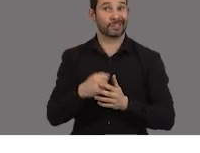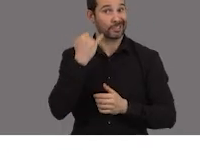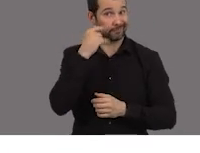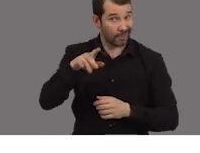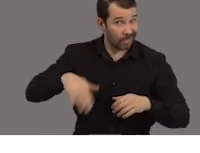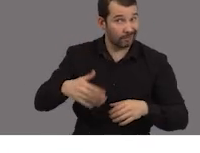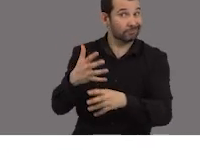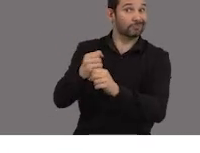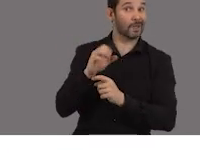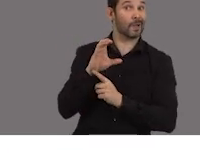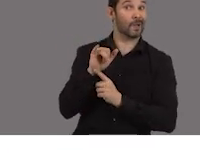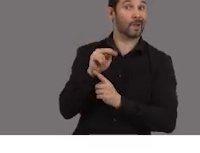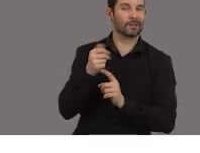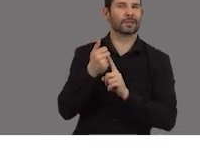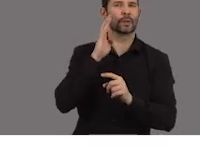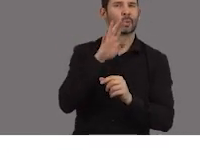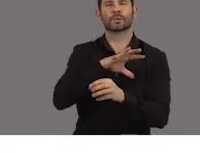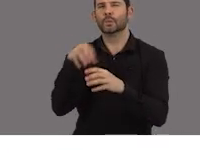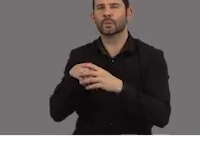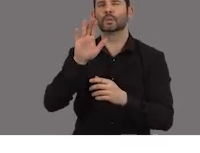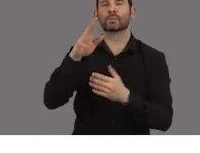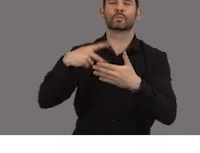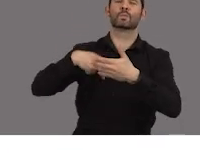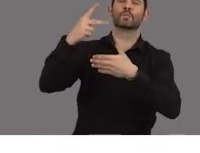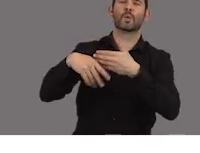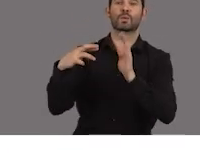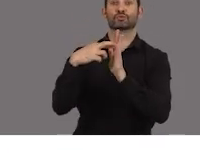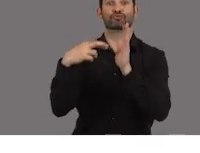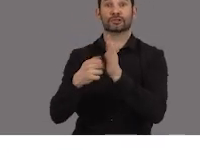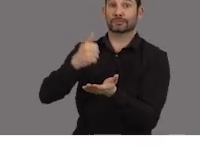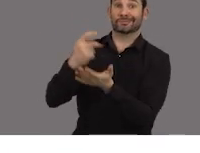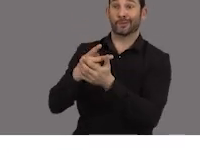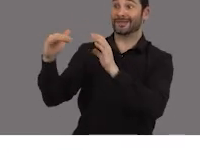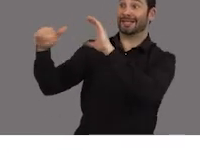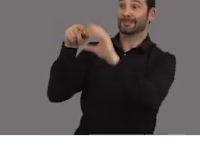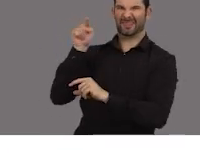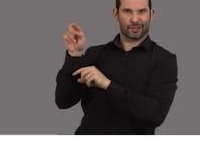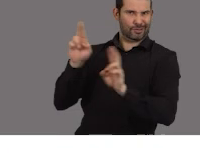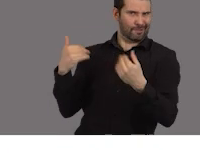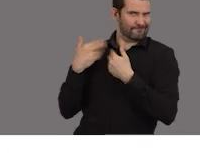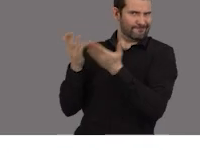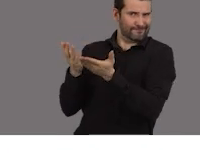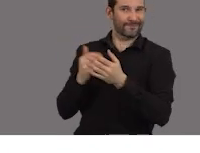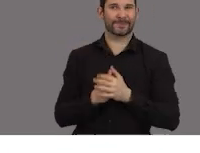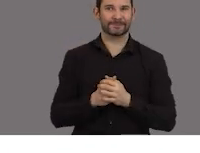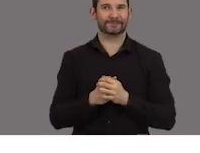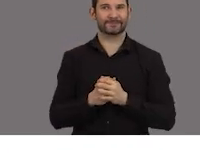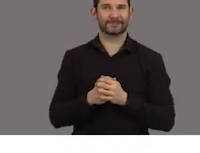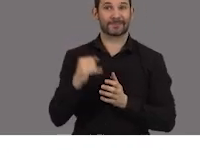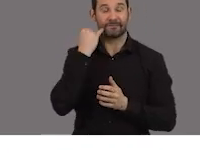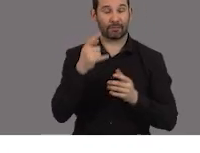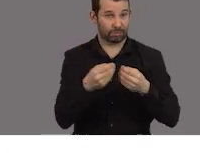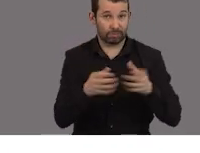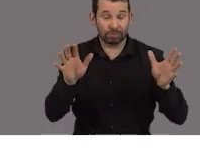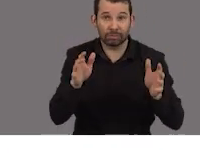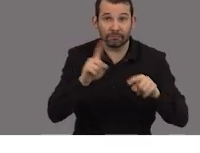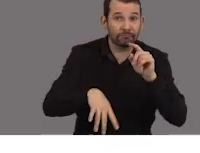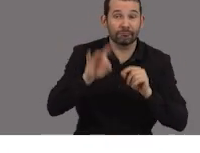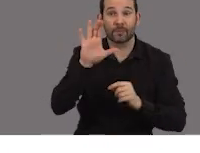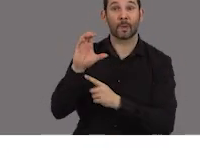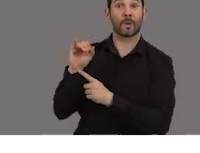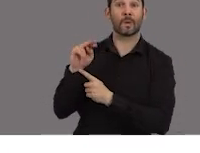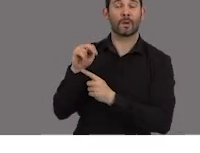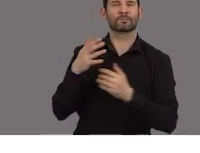not received your coin, it will be included in your program registration approval email. If you misplace your